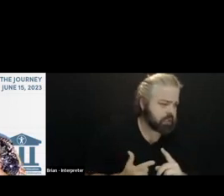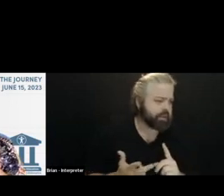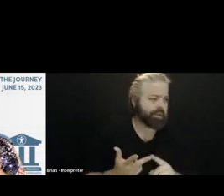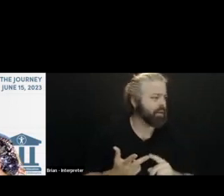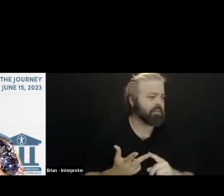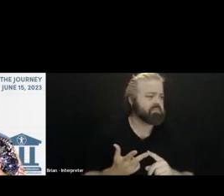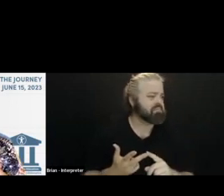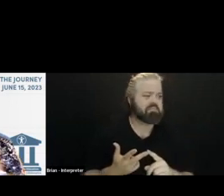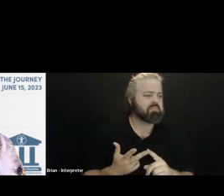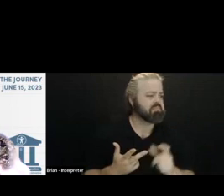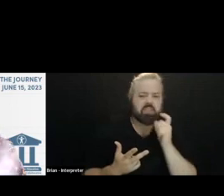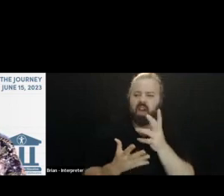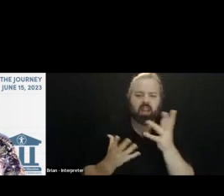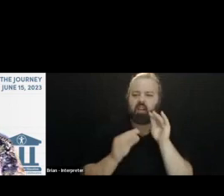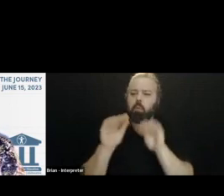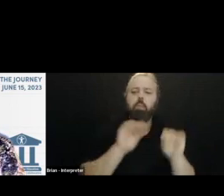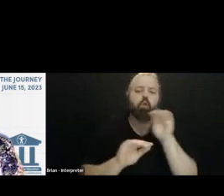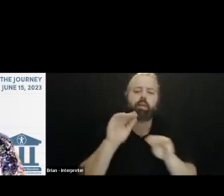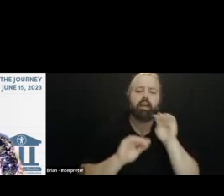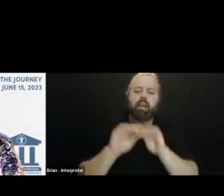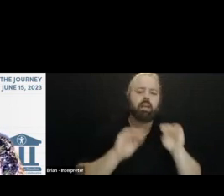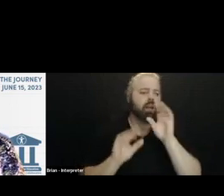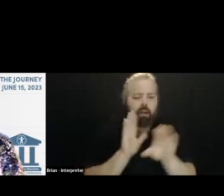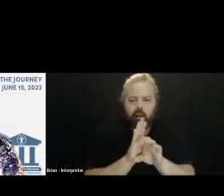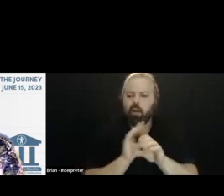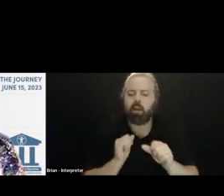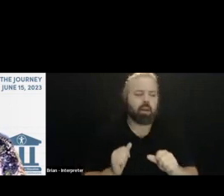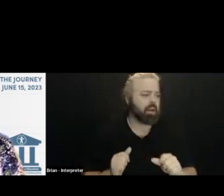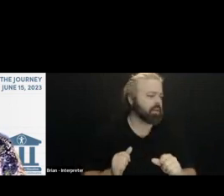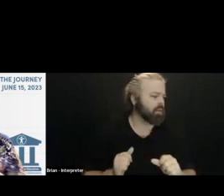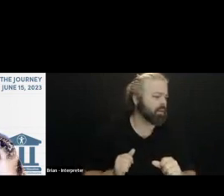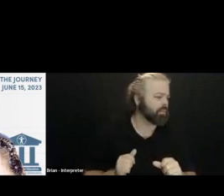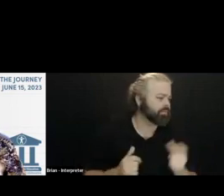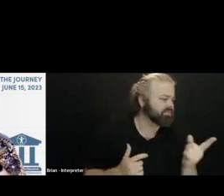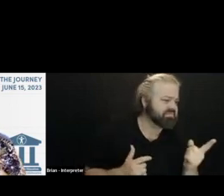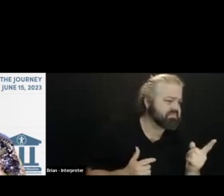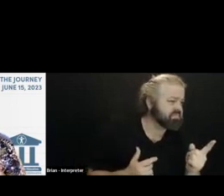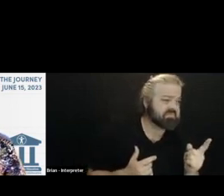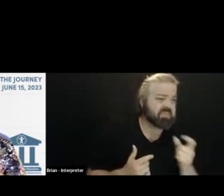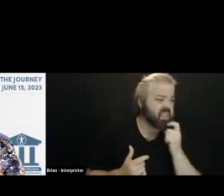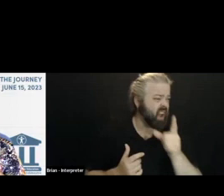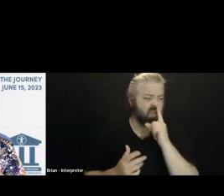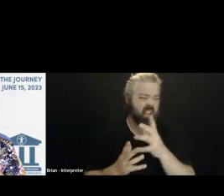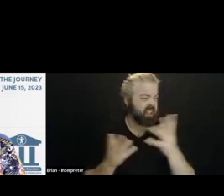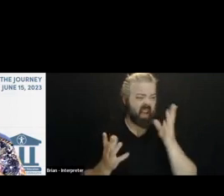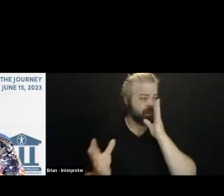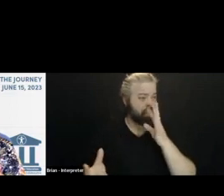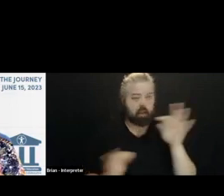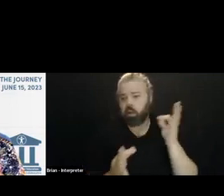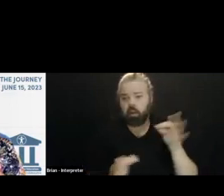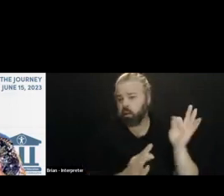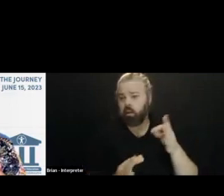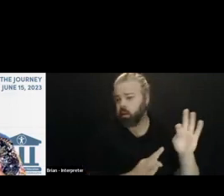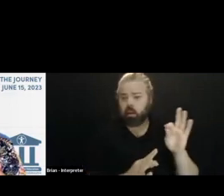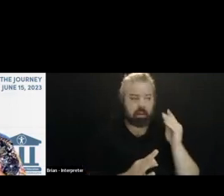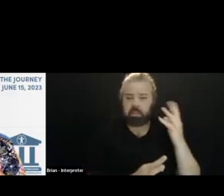moving content. There's not a lot of things that would be distracting. There's a lot of information. That's